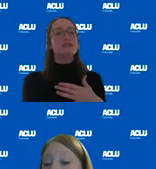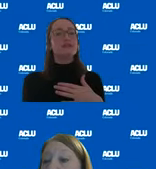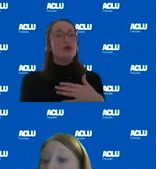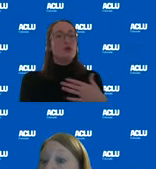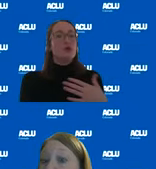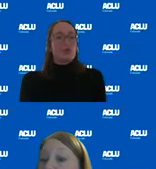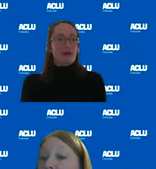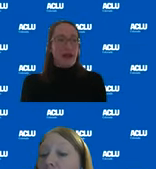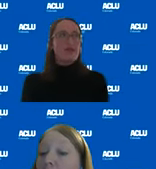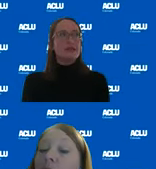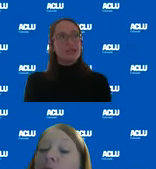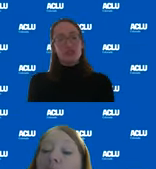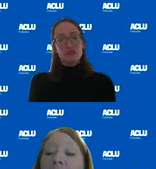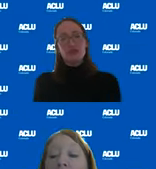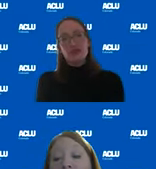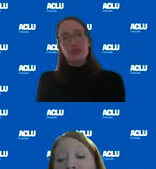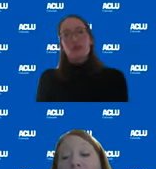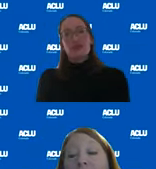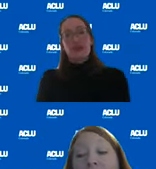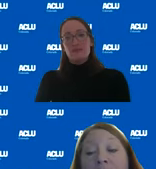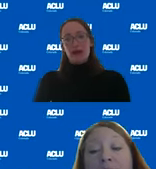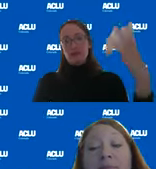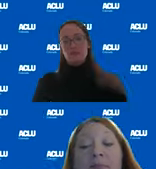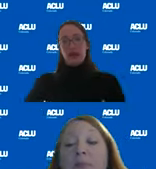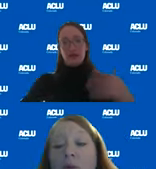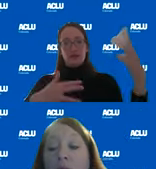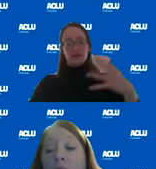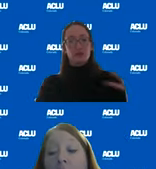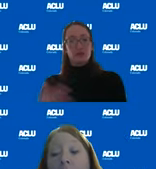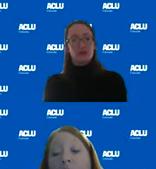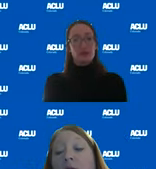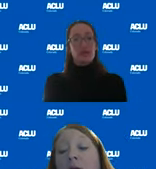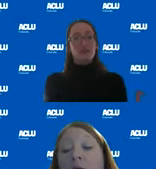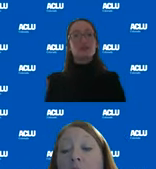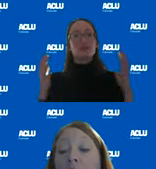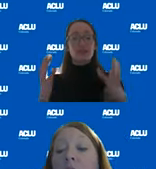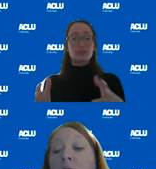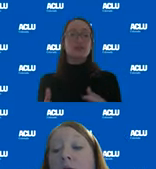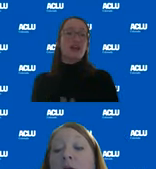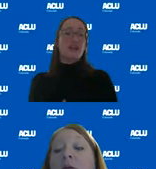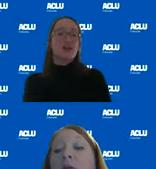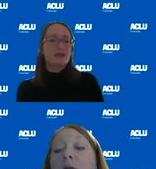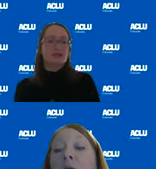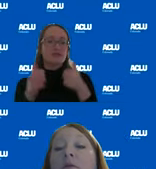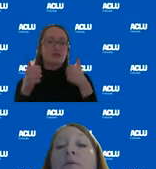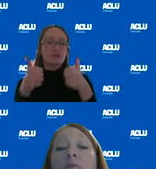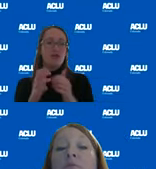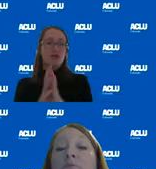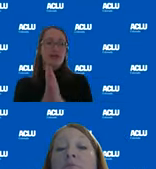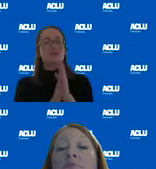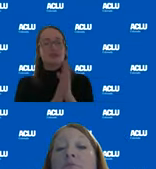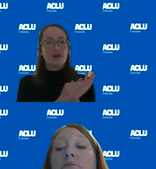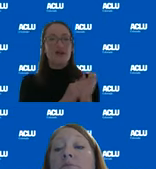And there have been issues with getting ballots back and issues with USPS. Yeah, so this is actually really direct. Drop boxes.